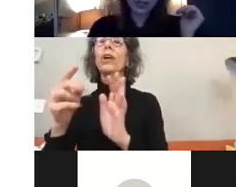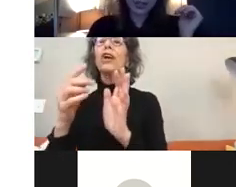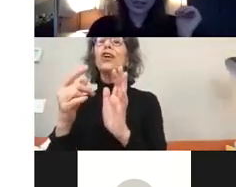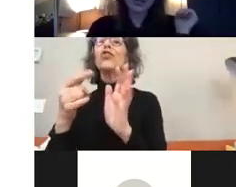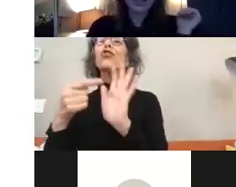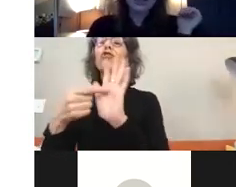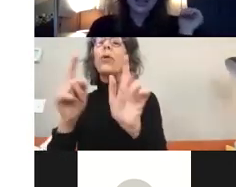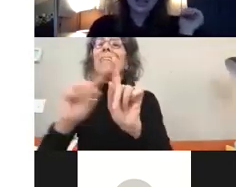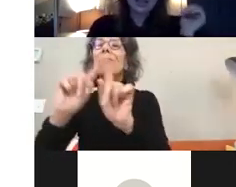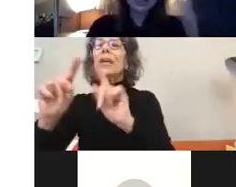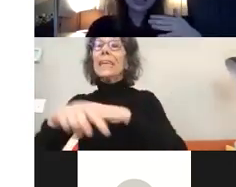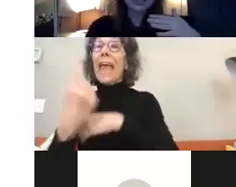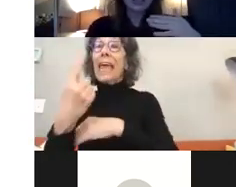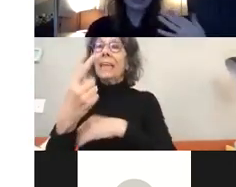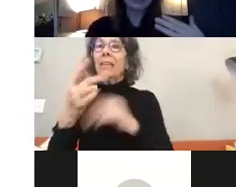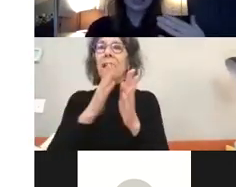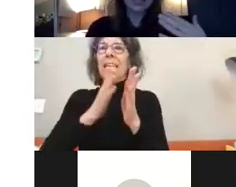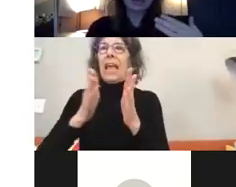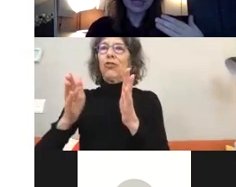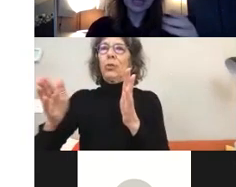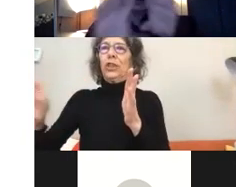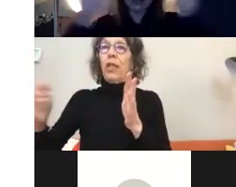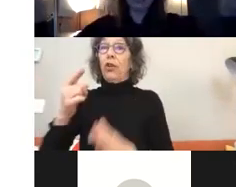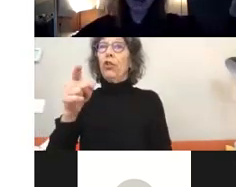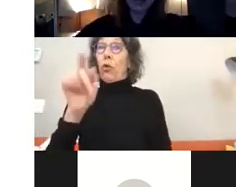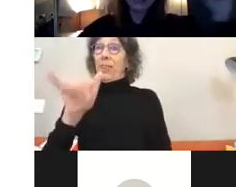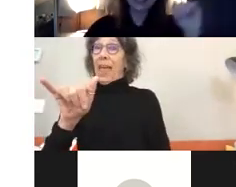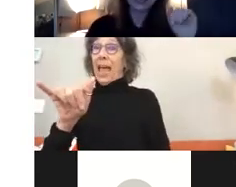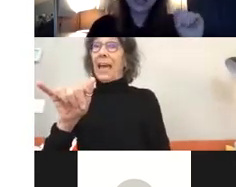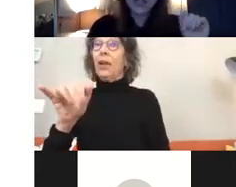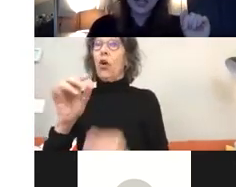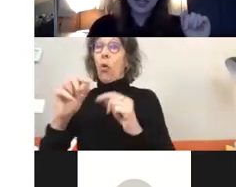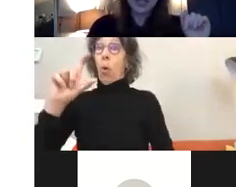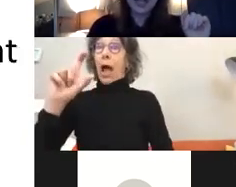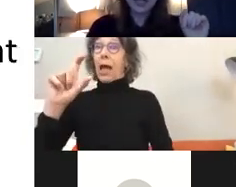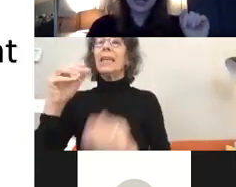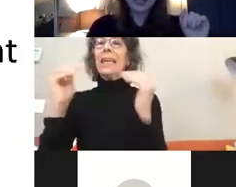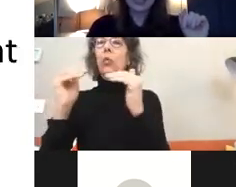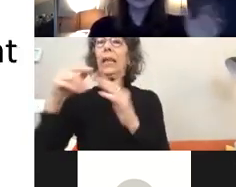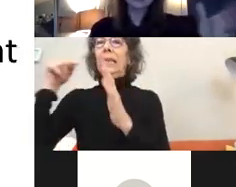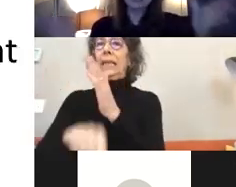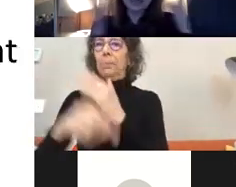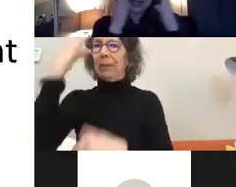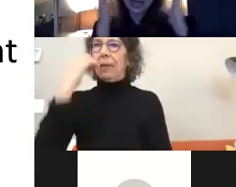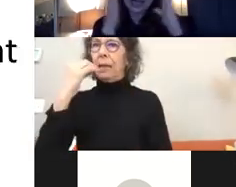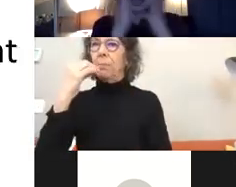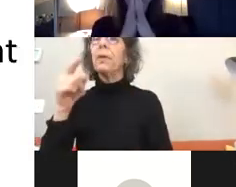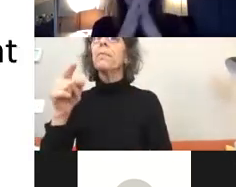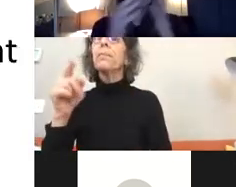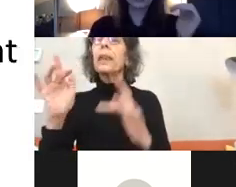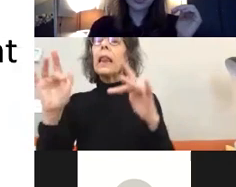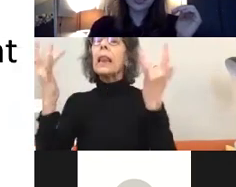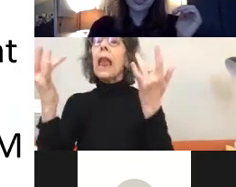to each other. So this is going to be deep sleep, this white section, and then light sleep is slightly